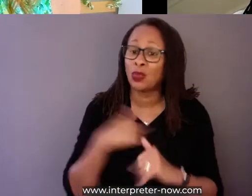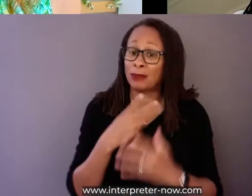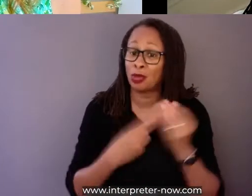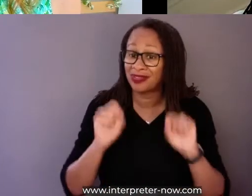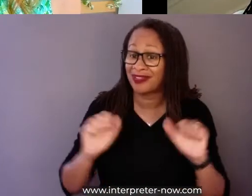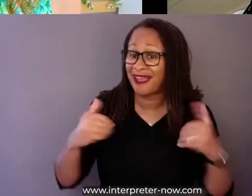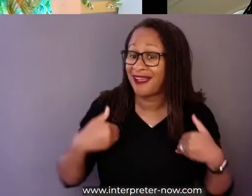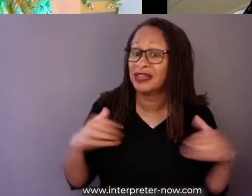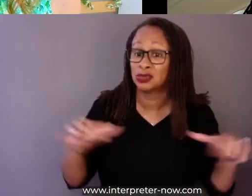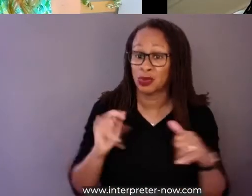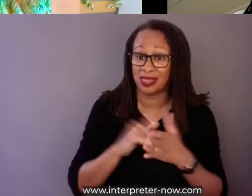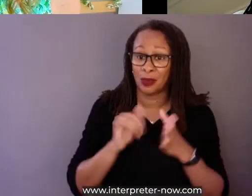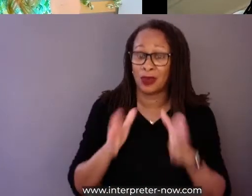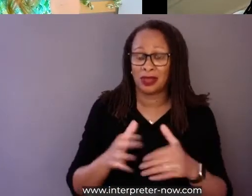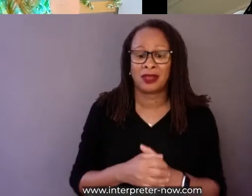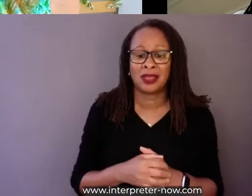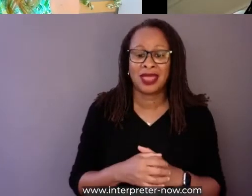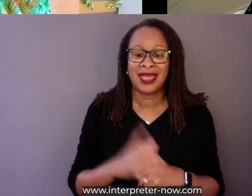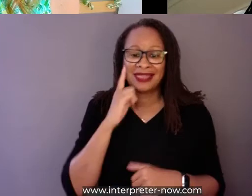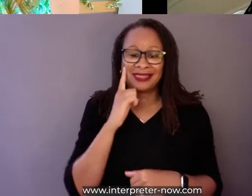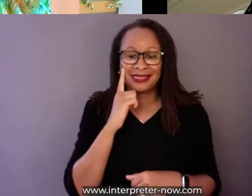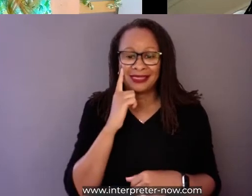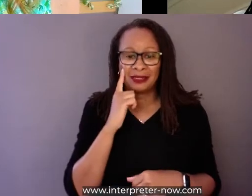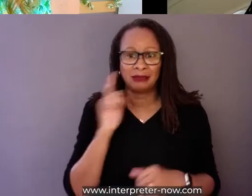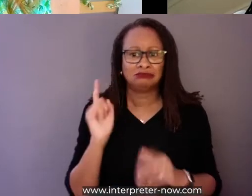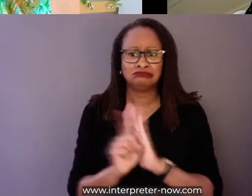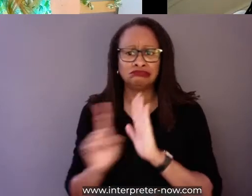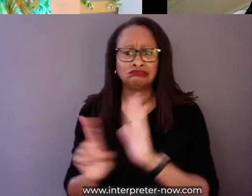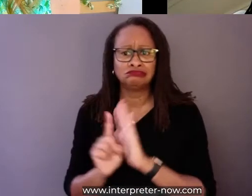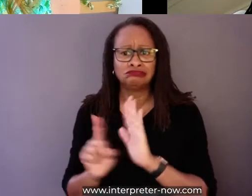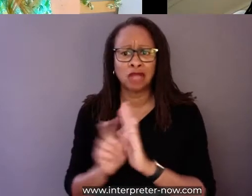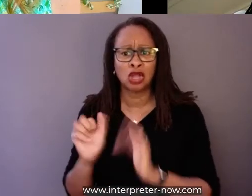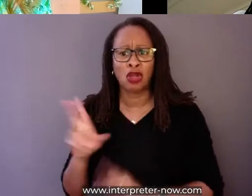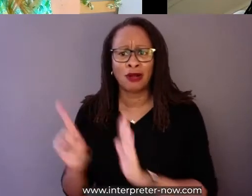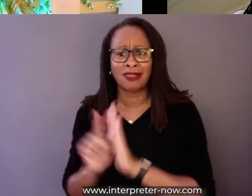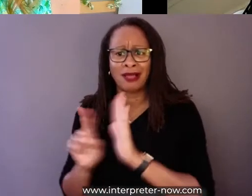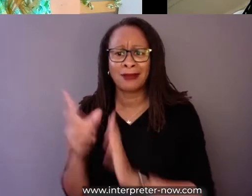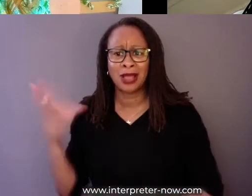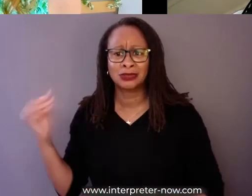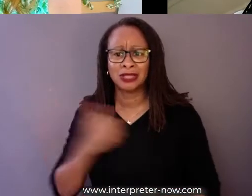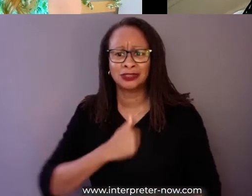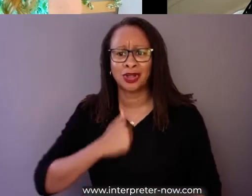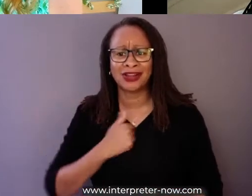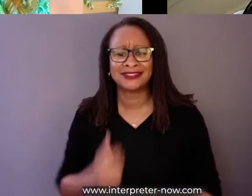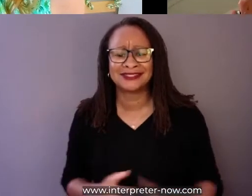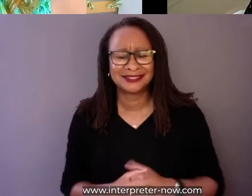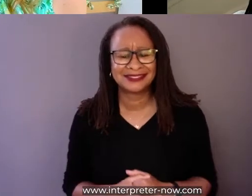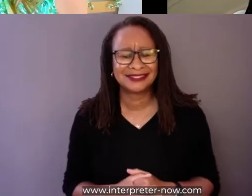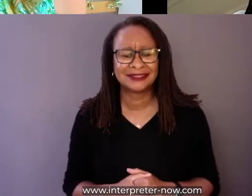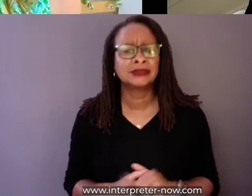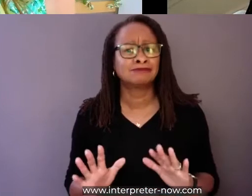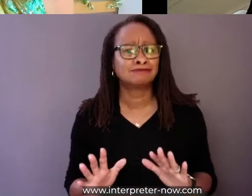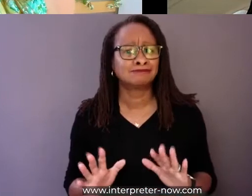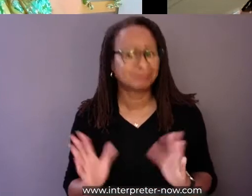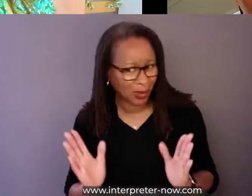this way. And I think that, you know, I'm sorry, we now have a car alarm going off. okay, we're good.